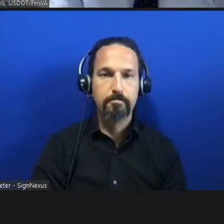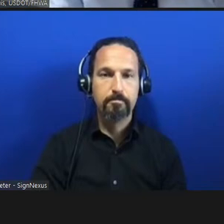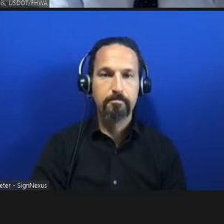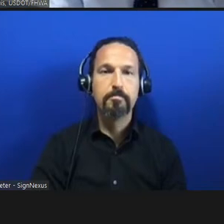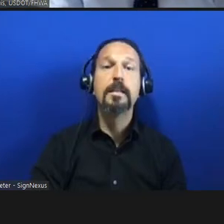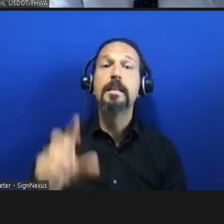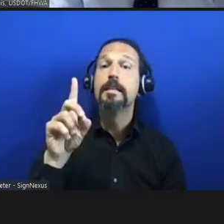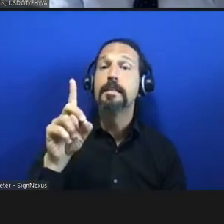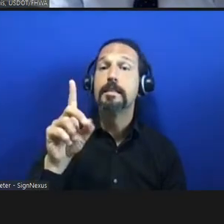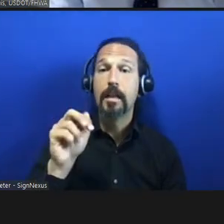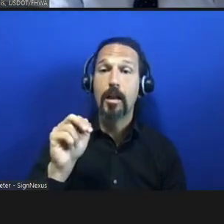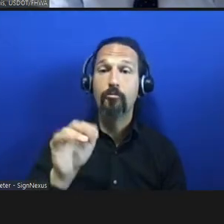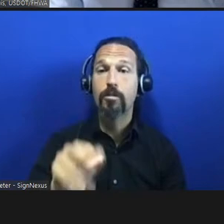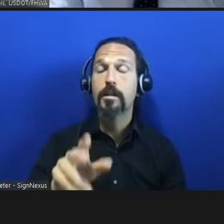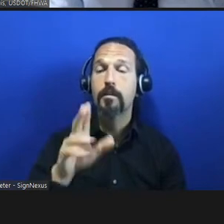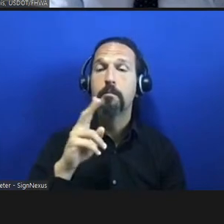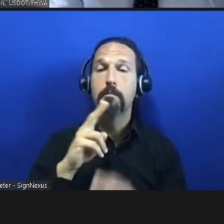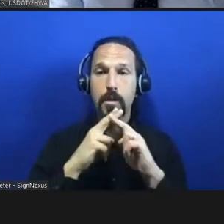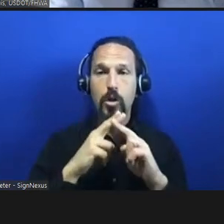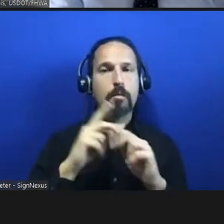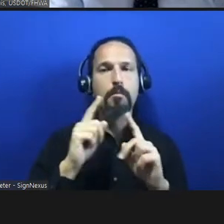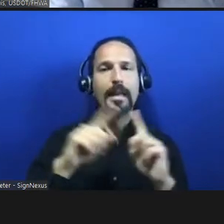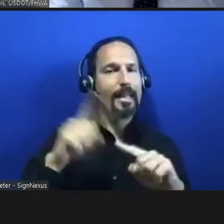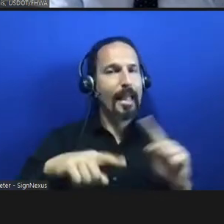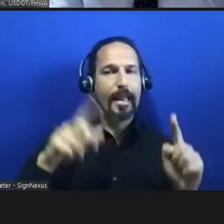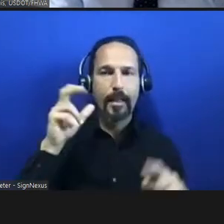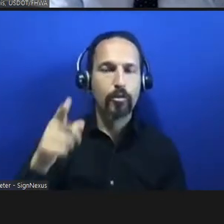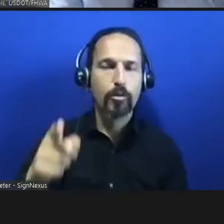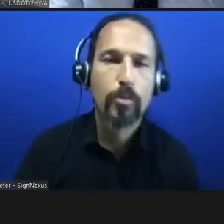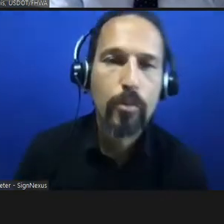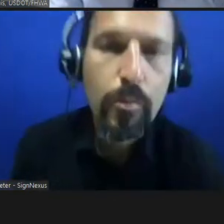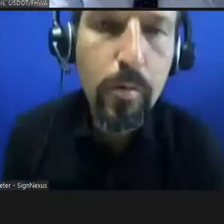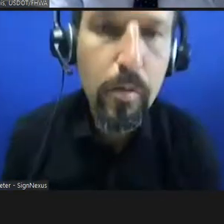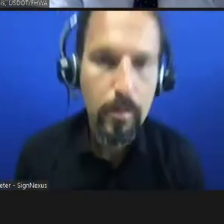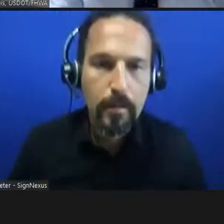Darren you are unmuted but we cannot hear you